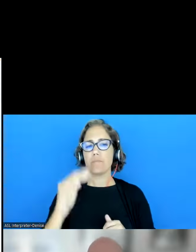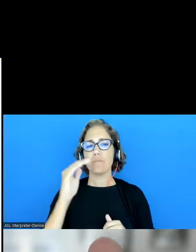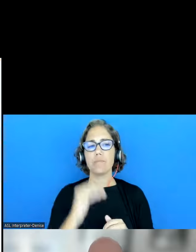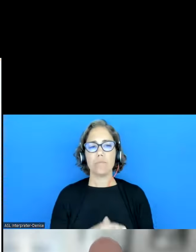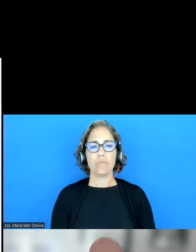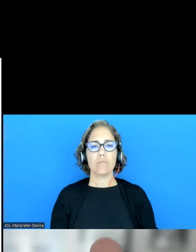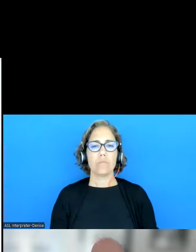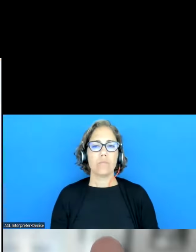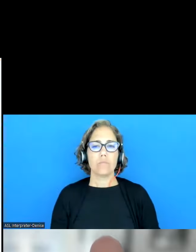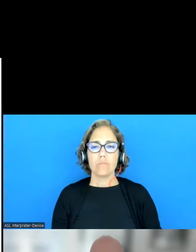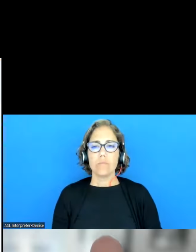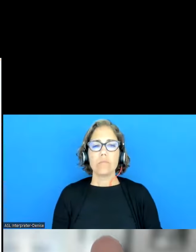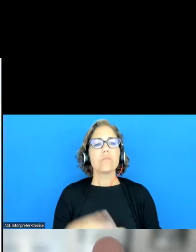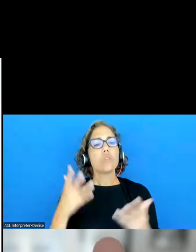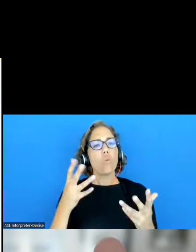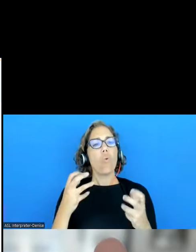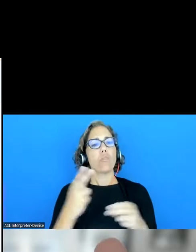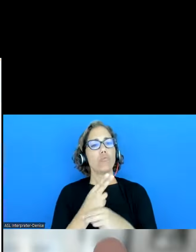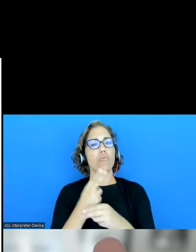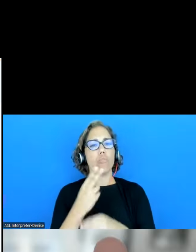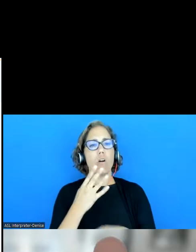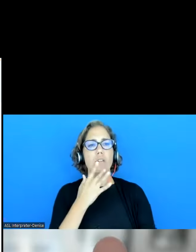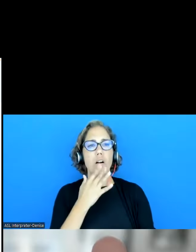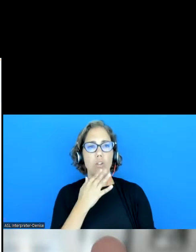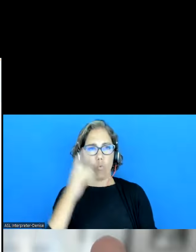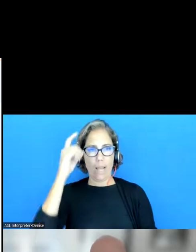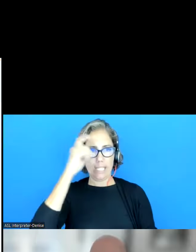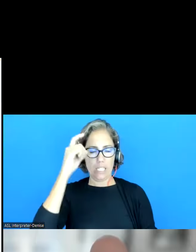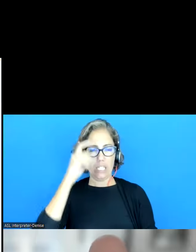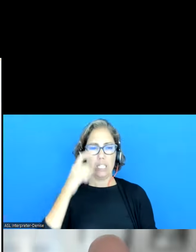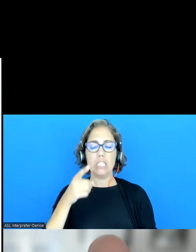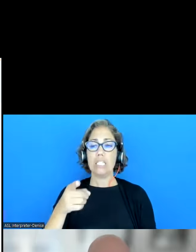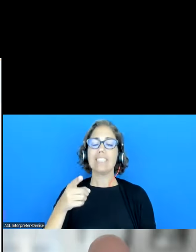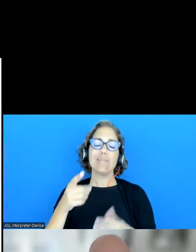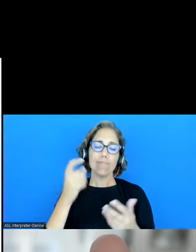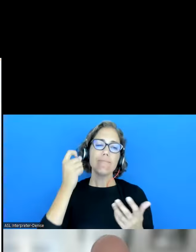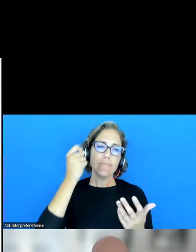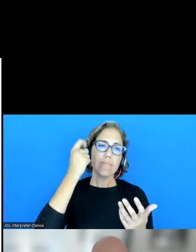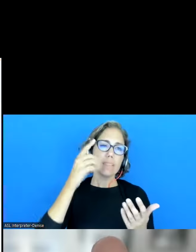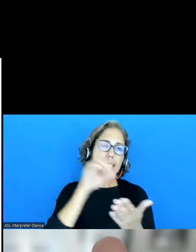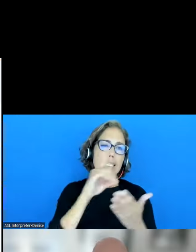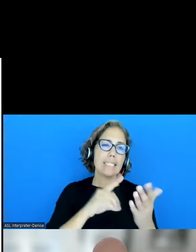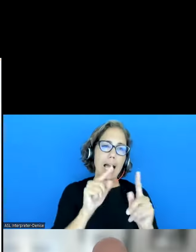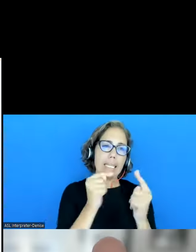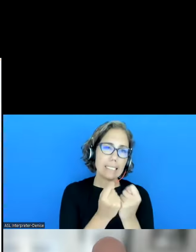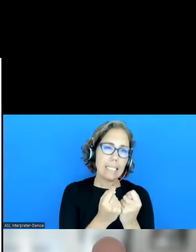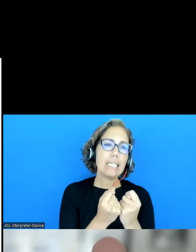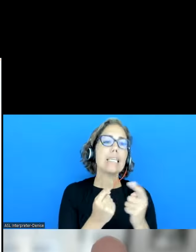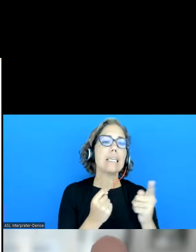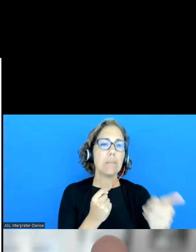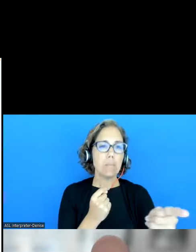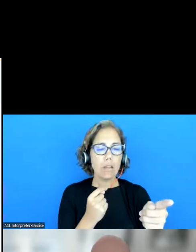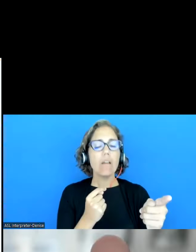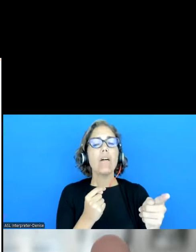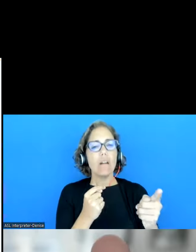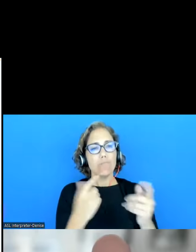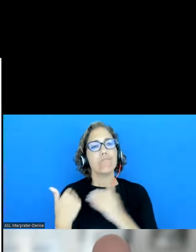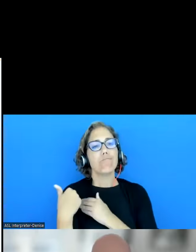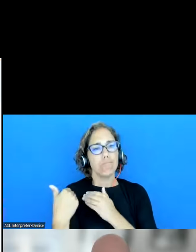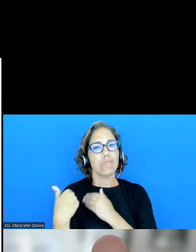You want to use color wisely. And while this is usually a design team responsibility as the site or the email template is being laid